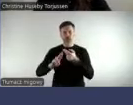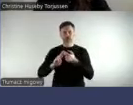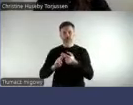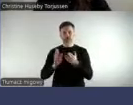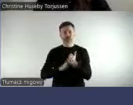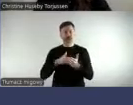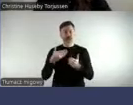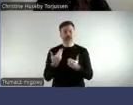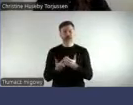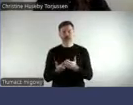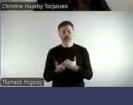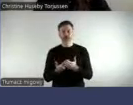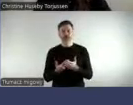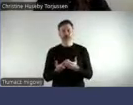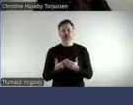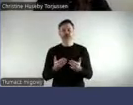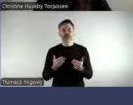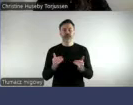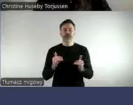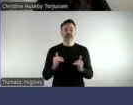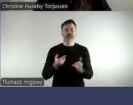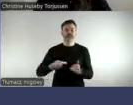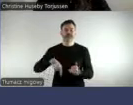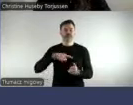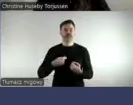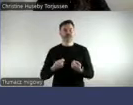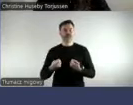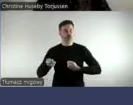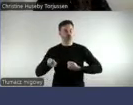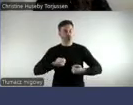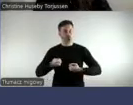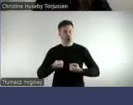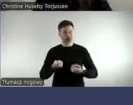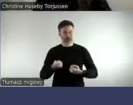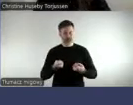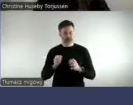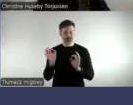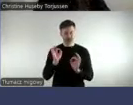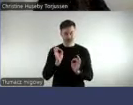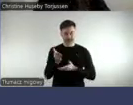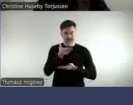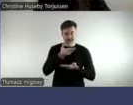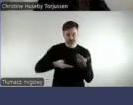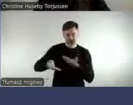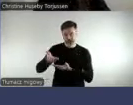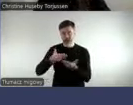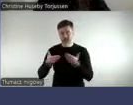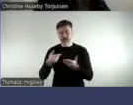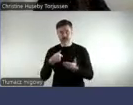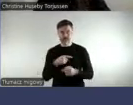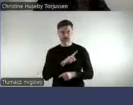relevant regional or local authorities. As a crisis always occurs in a municipality,